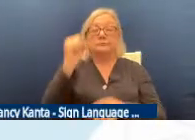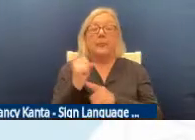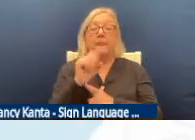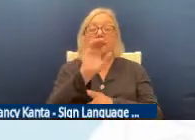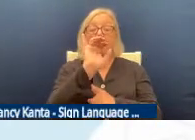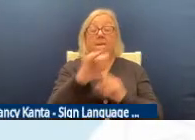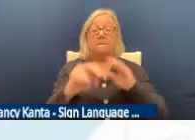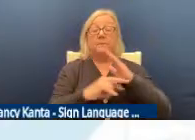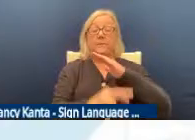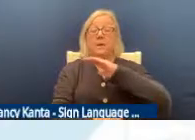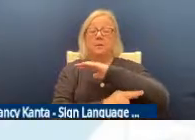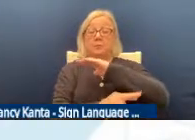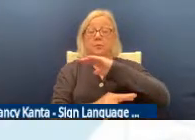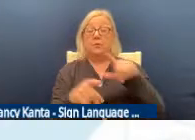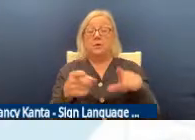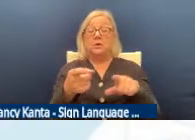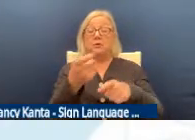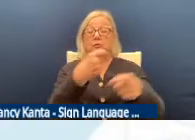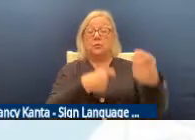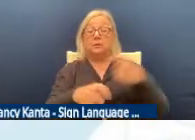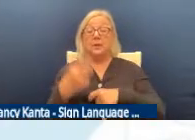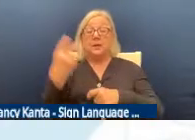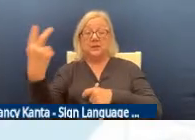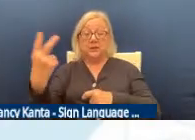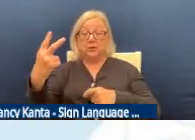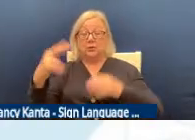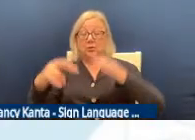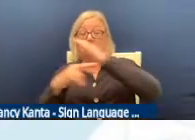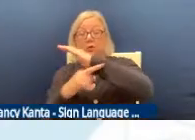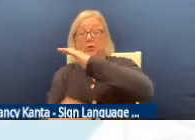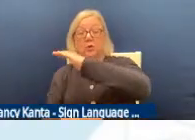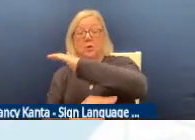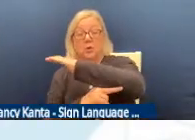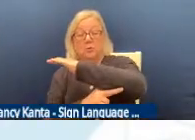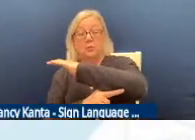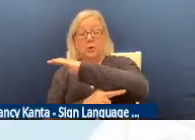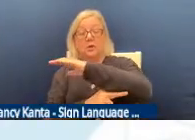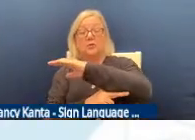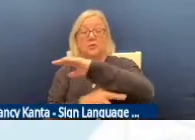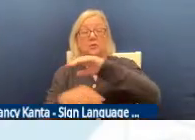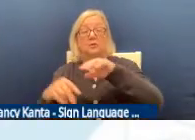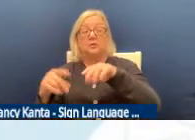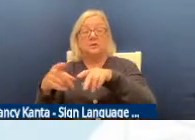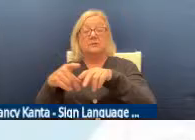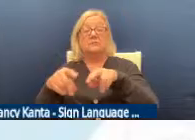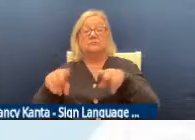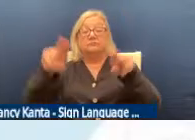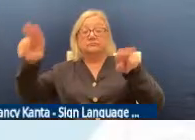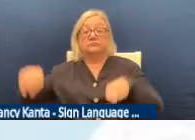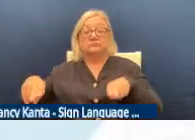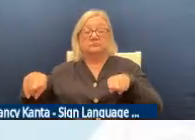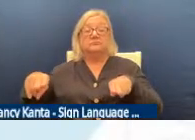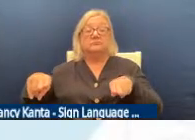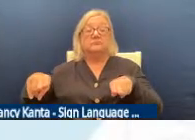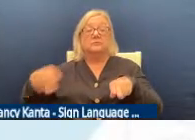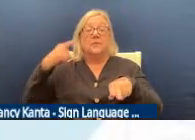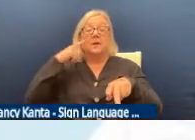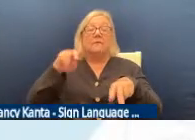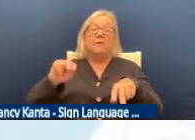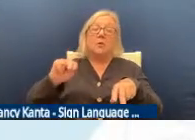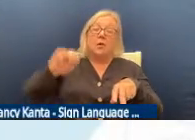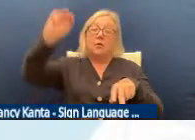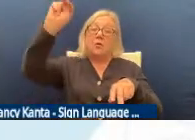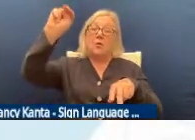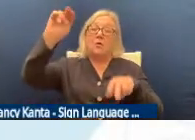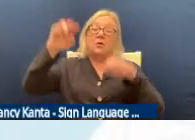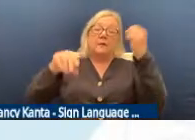project replaces the 2 bridges, builds the 2 to the side of the existing bridge, northbound and southbound. Of course, the southbound